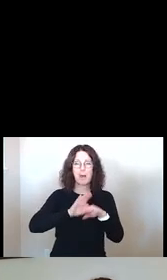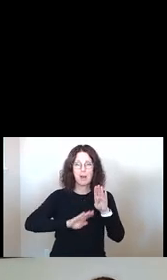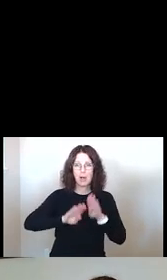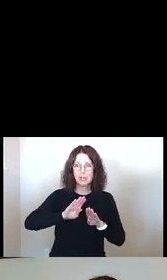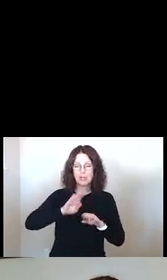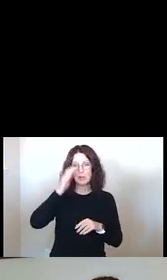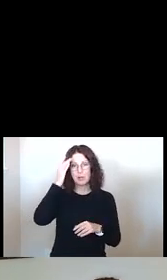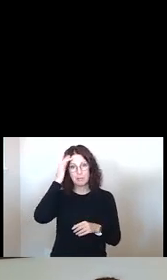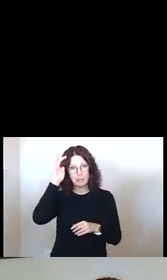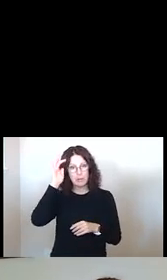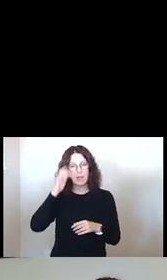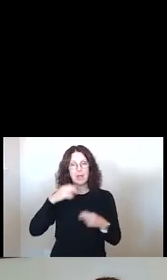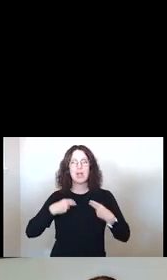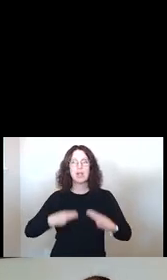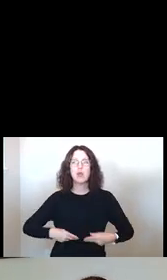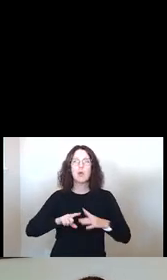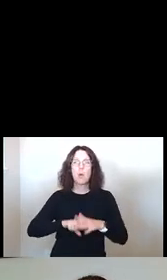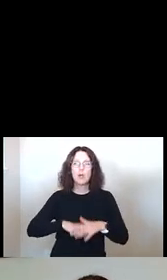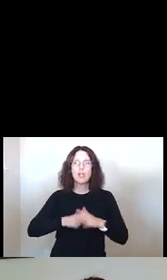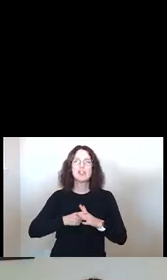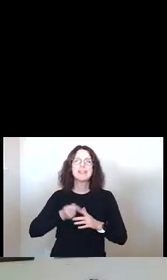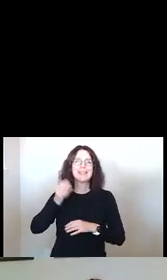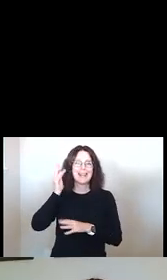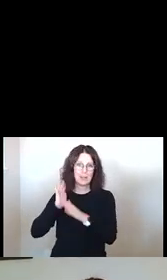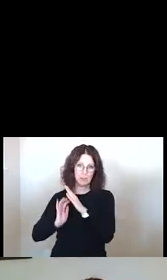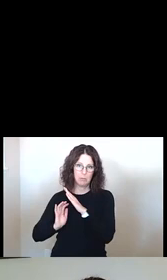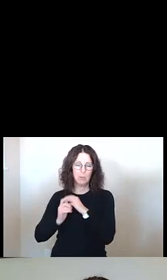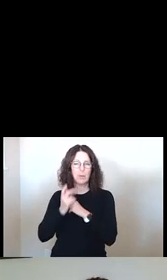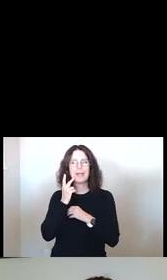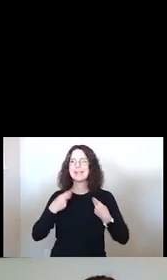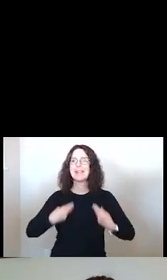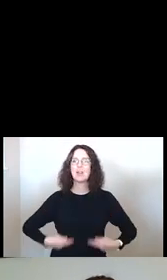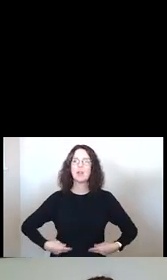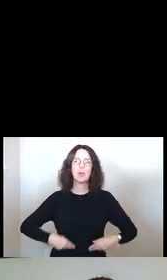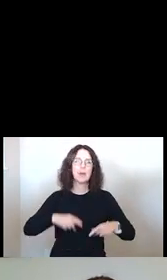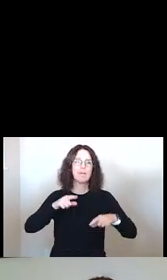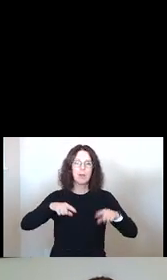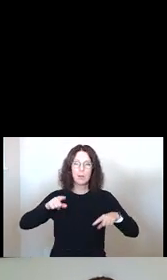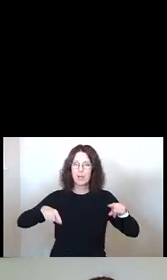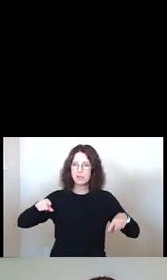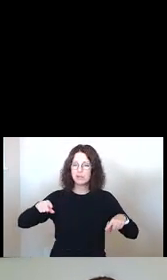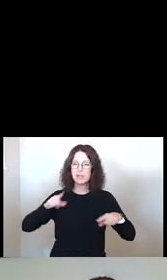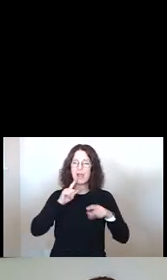human origins and antiquity, where we look at human variation, evolution,